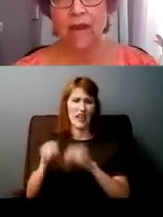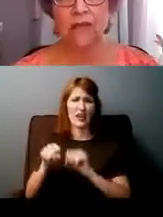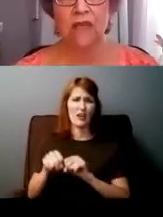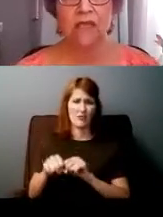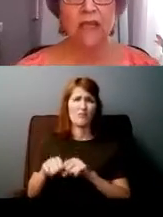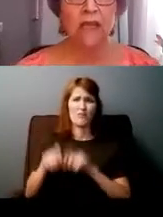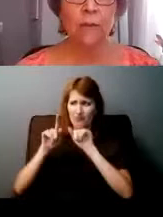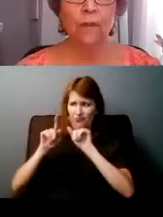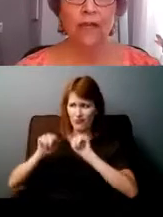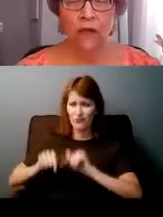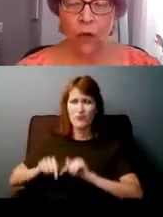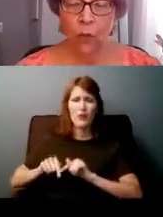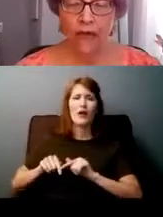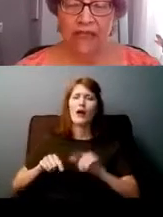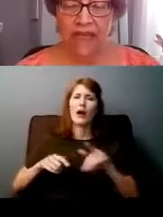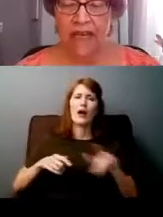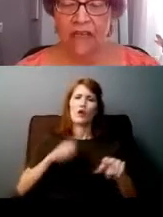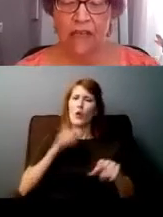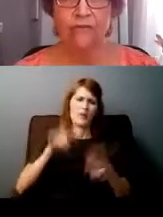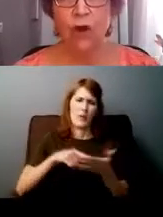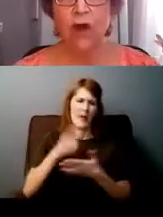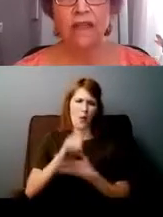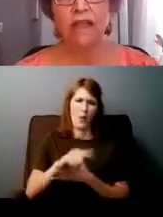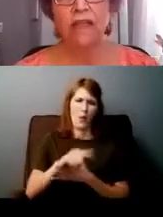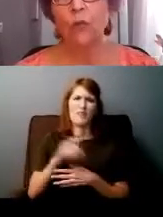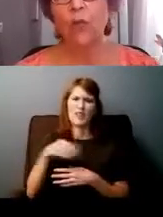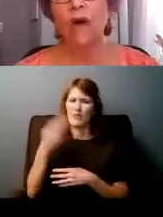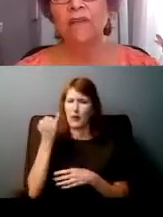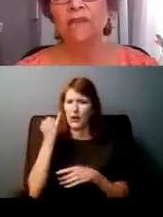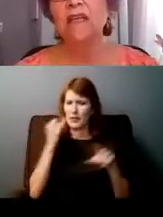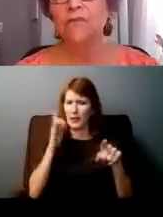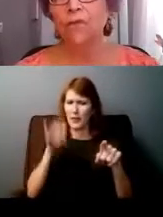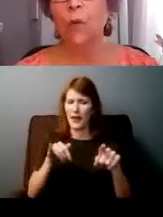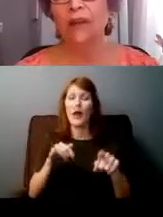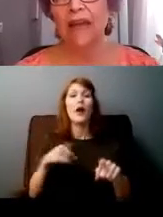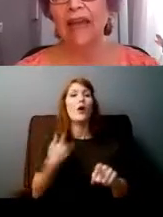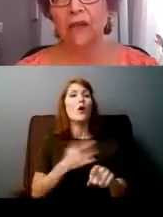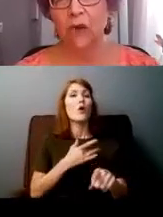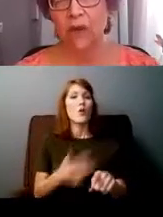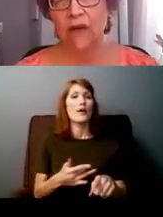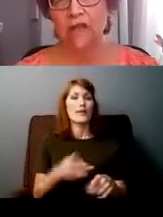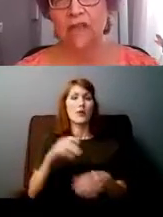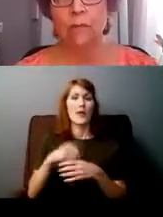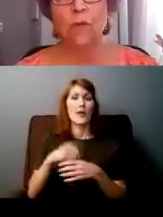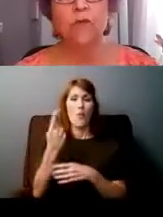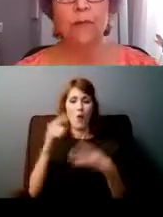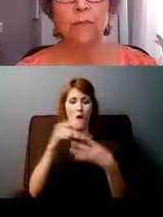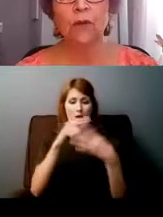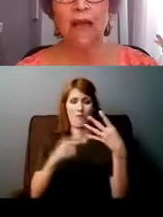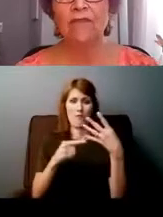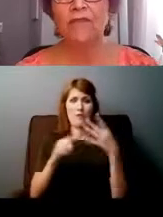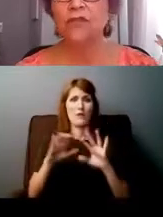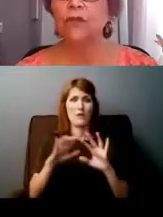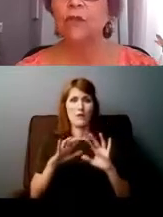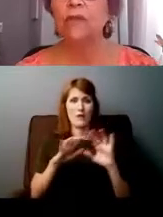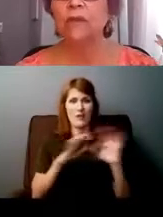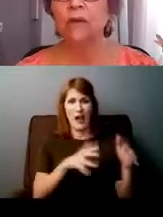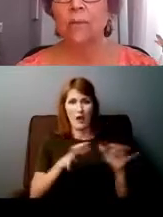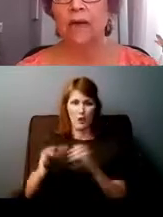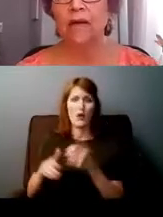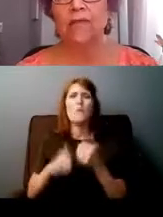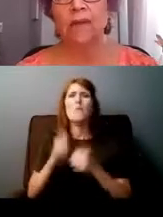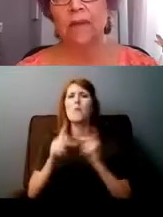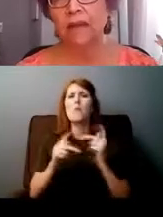idea about this. But we tend to fall into one of these four categories. Most people have two